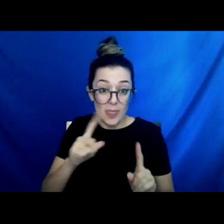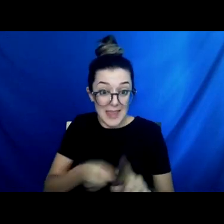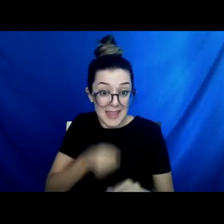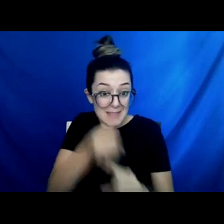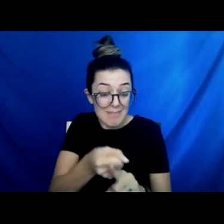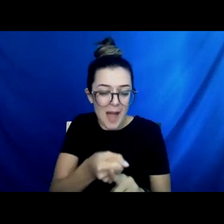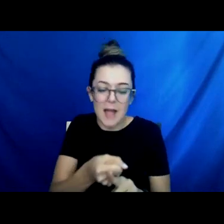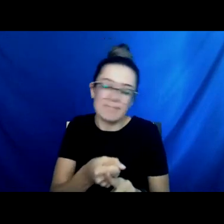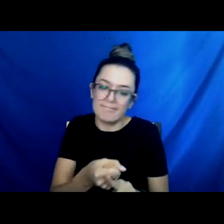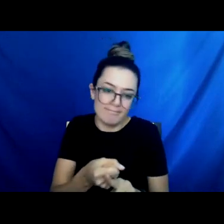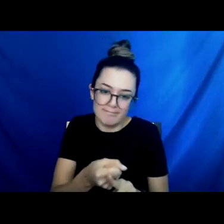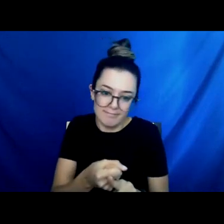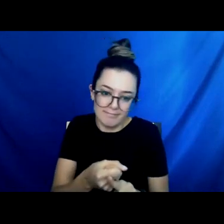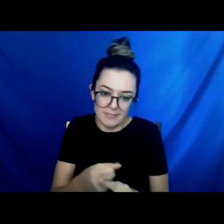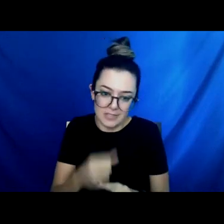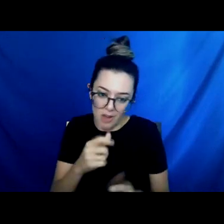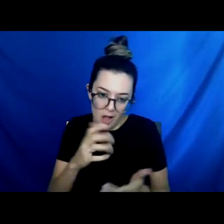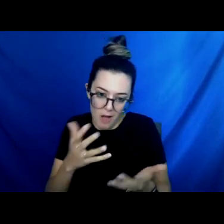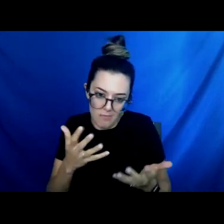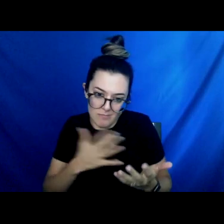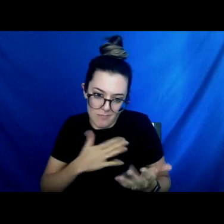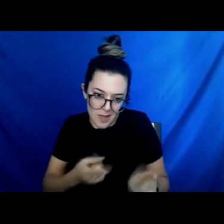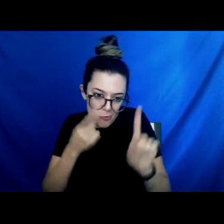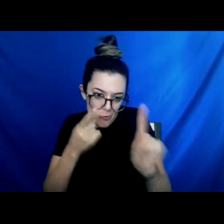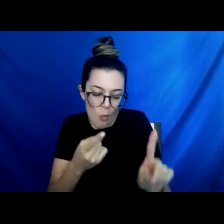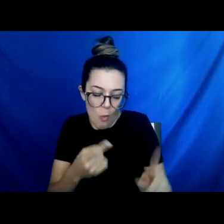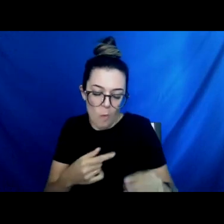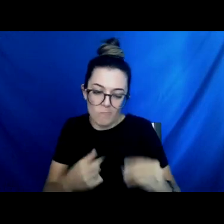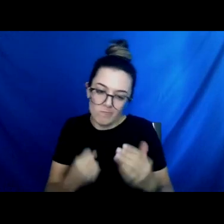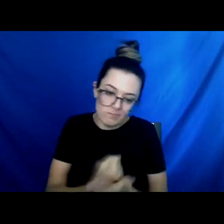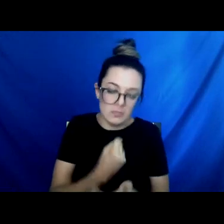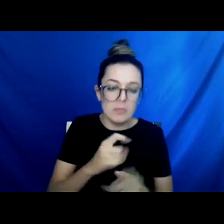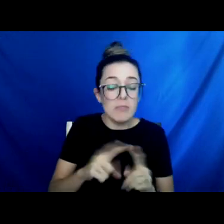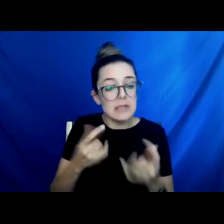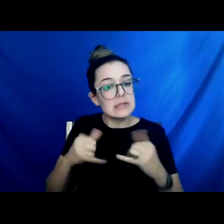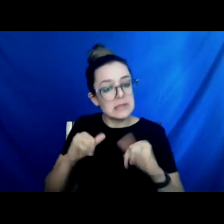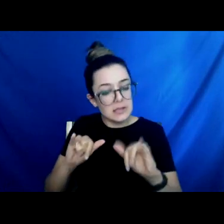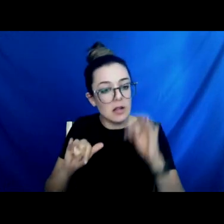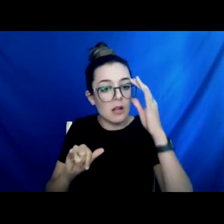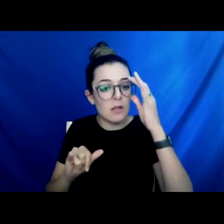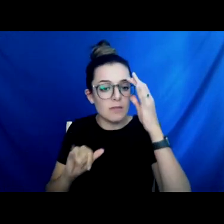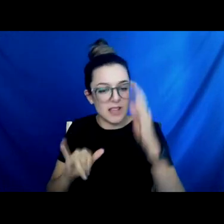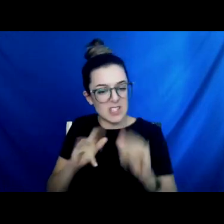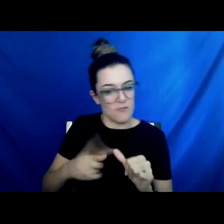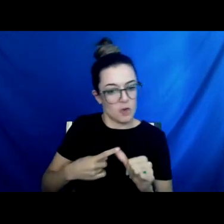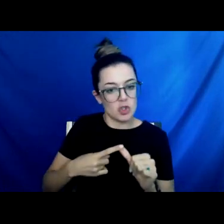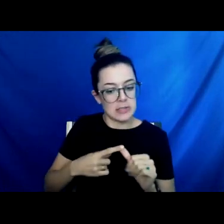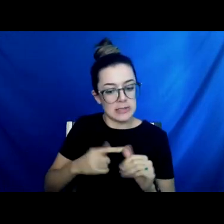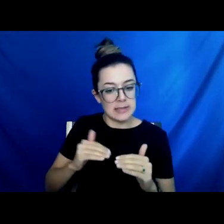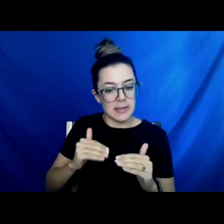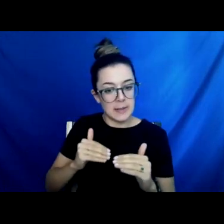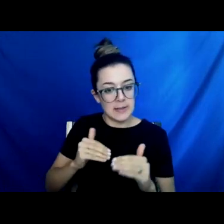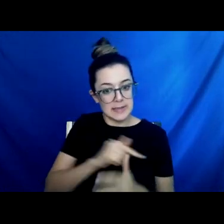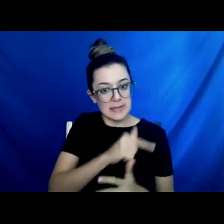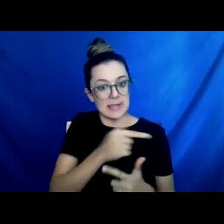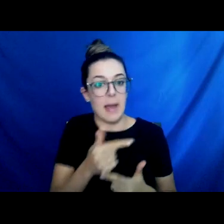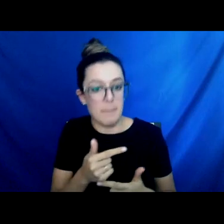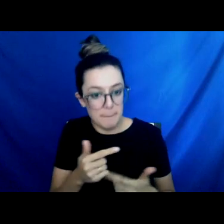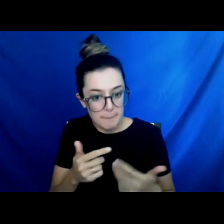was another step forward in naming the problem, which is probably the first step toward creating change. Not